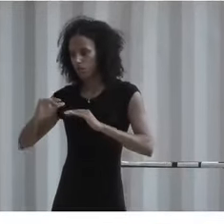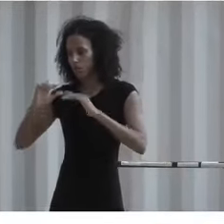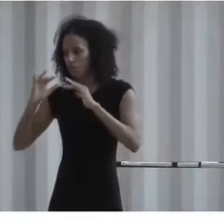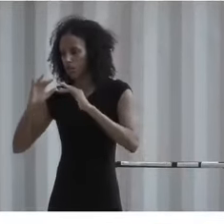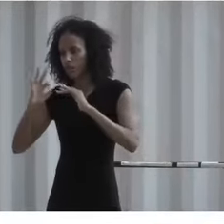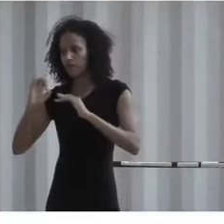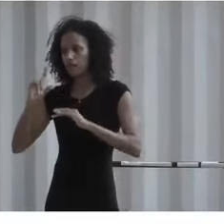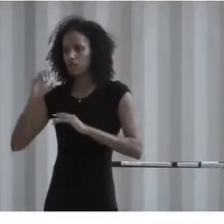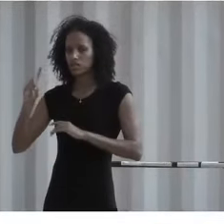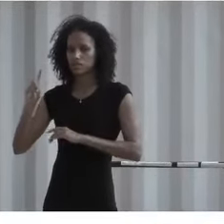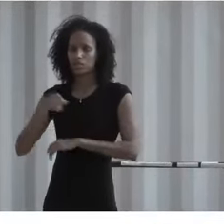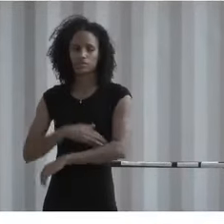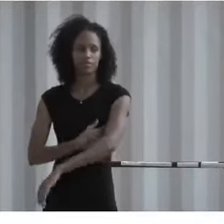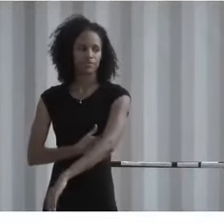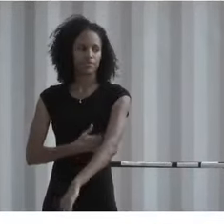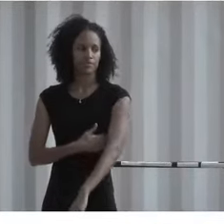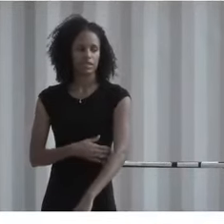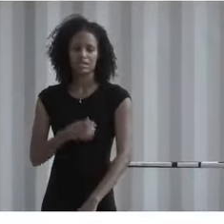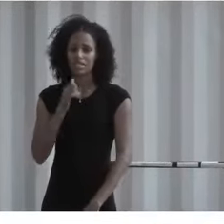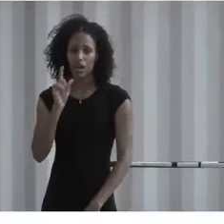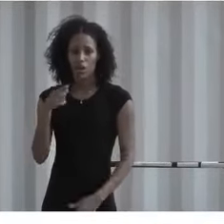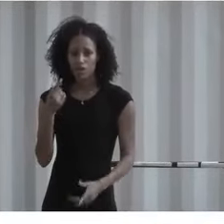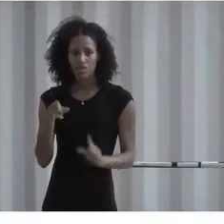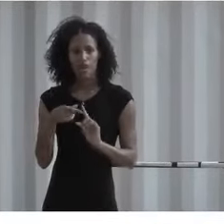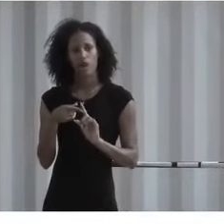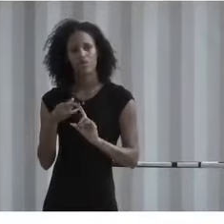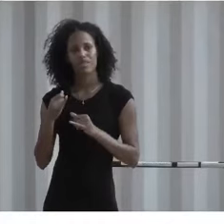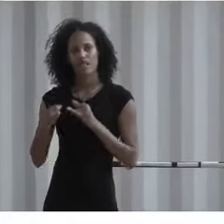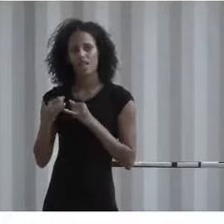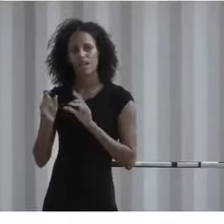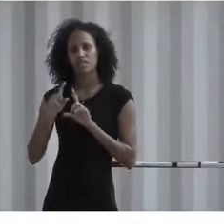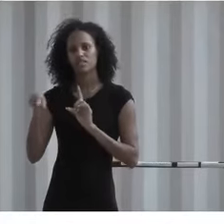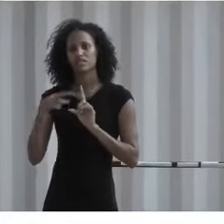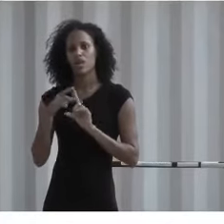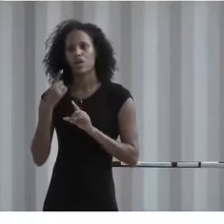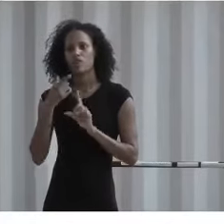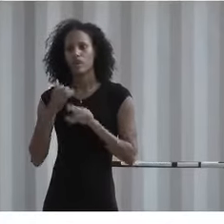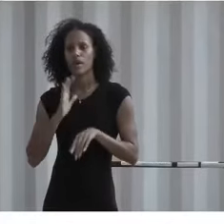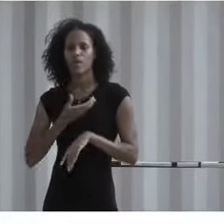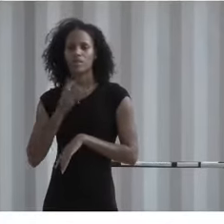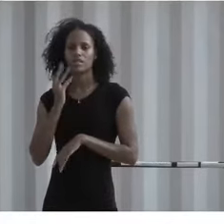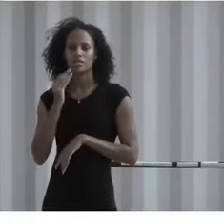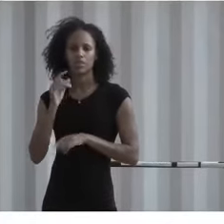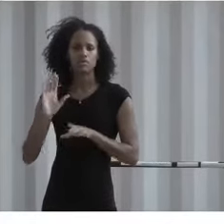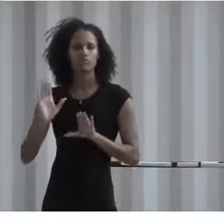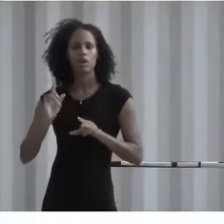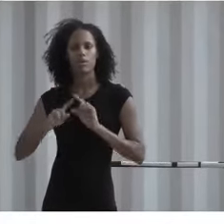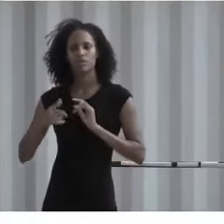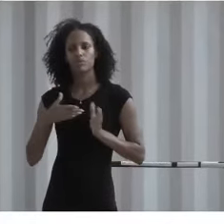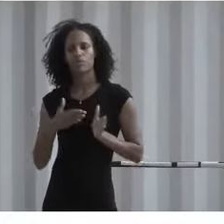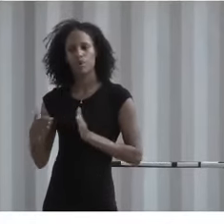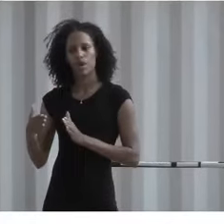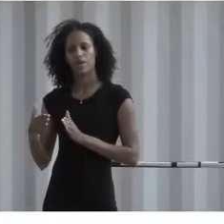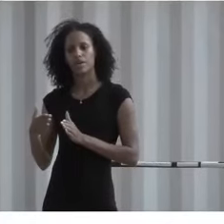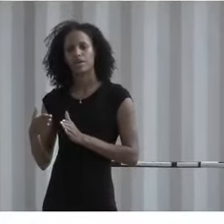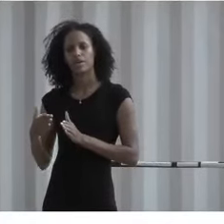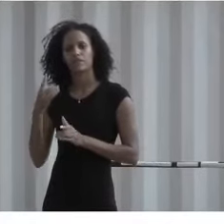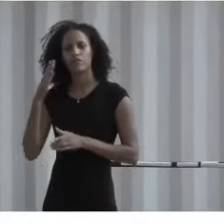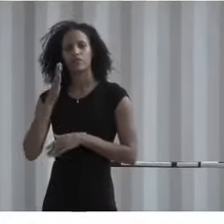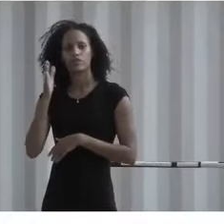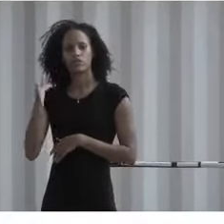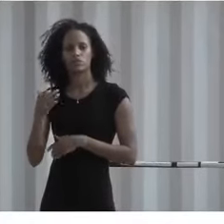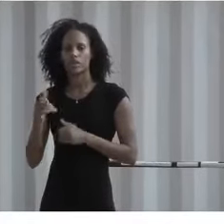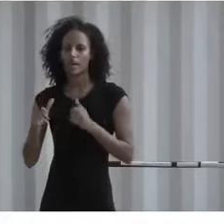our communities, it's not about the last category 5 cyclone that we've experienced. It's about preparing ourselves. How can we